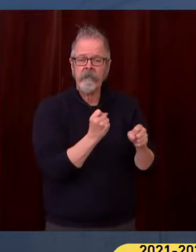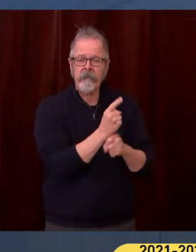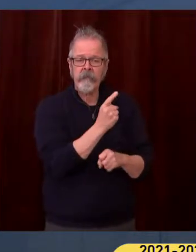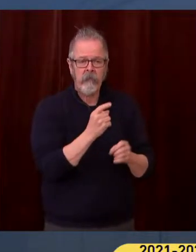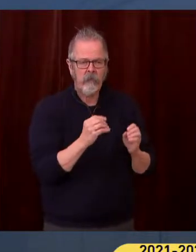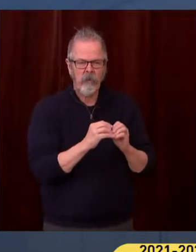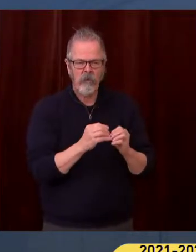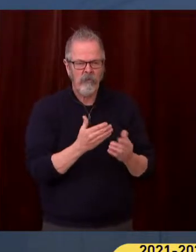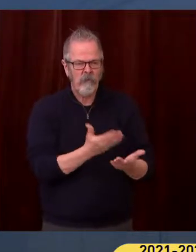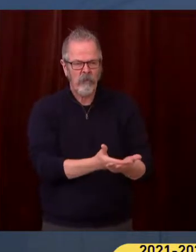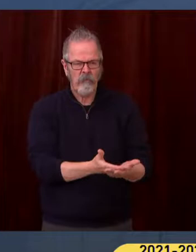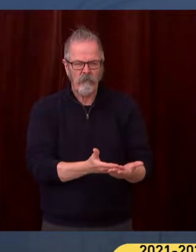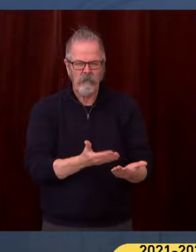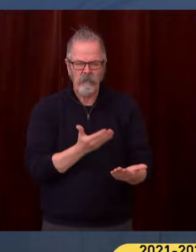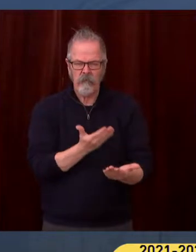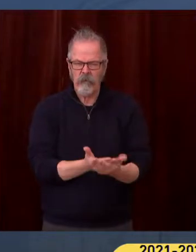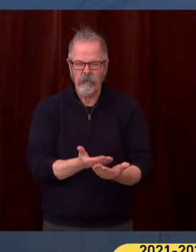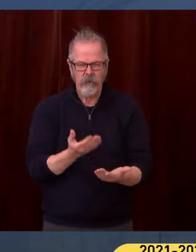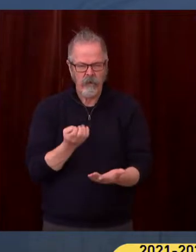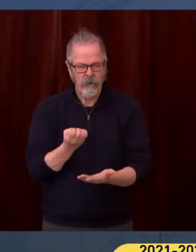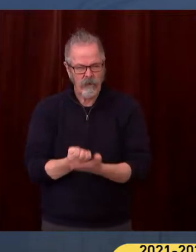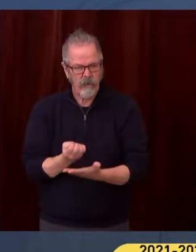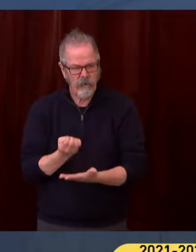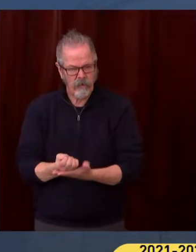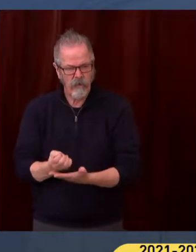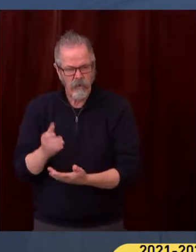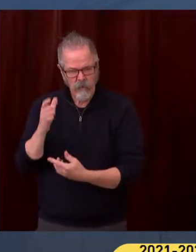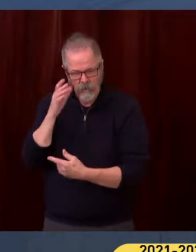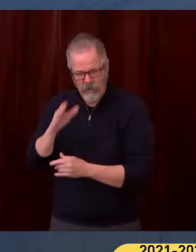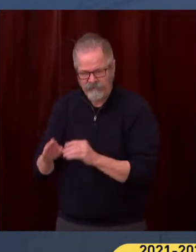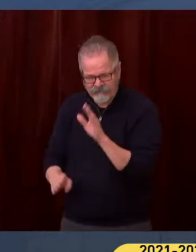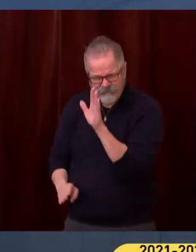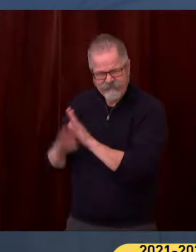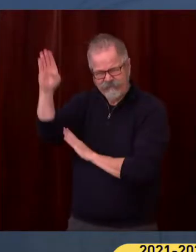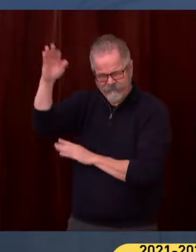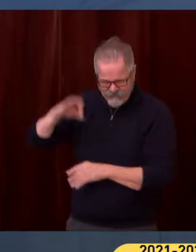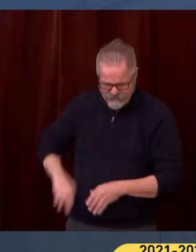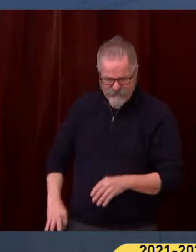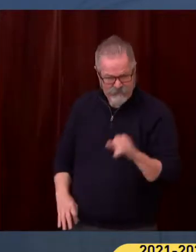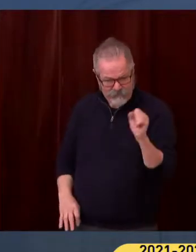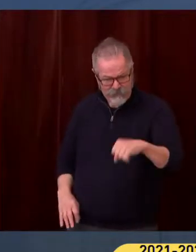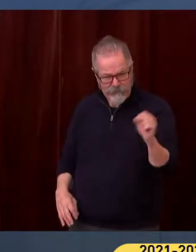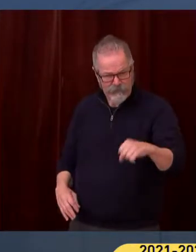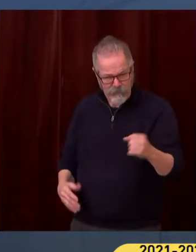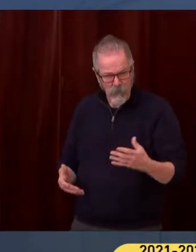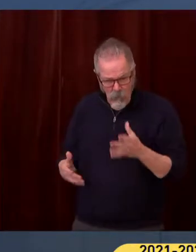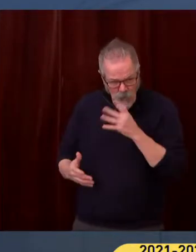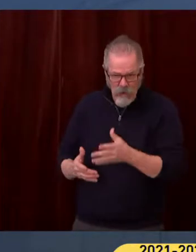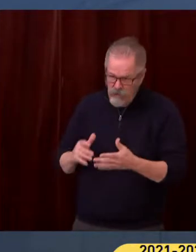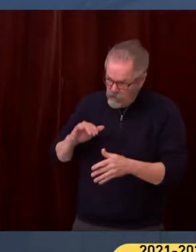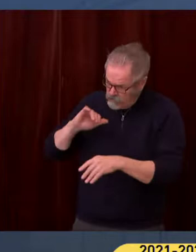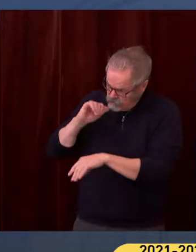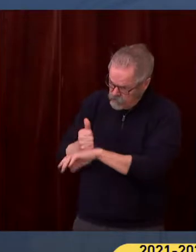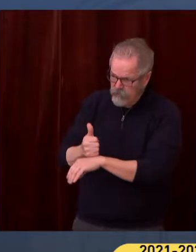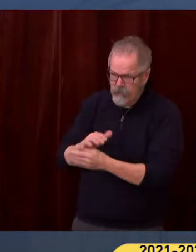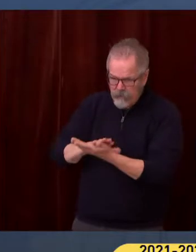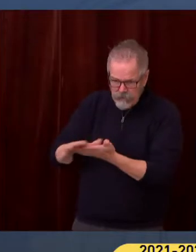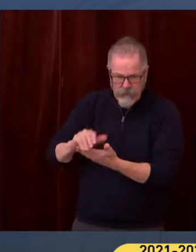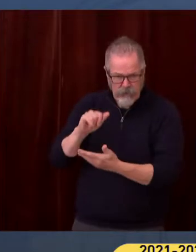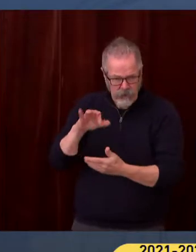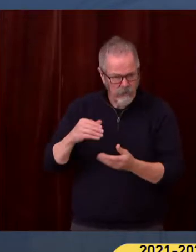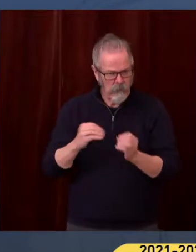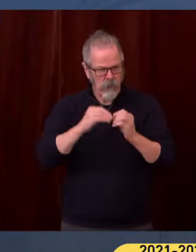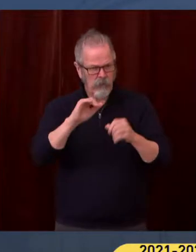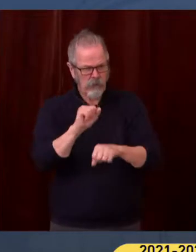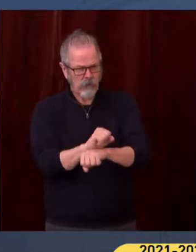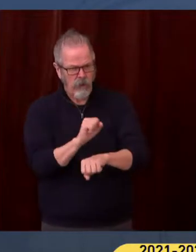You know, people used to scoff at this 10 years ago. People scoffed at the idea of wind turbines in Adam County. Now they're getting money from those